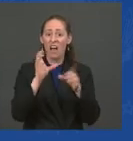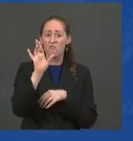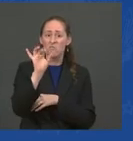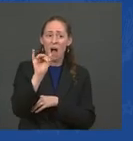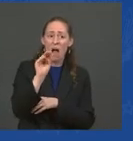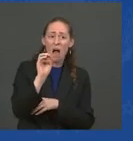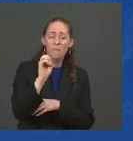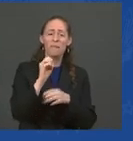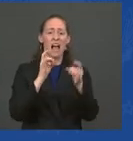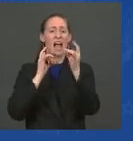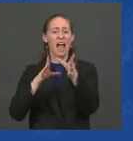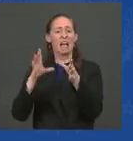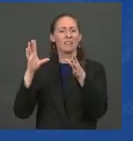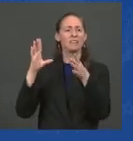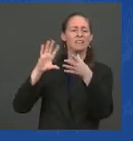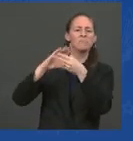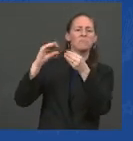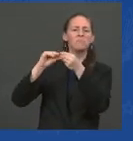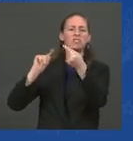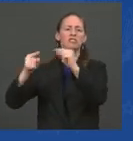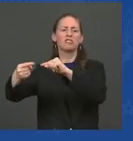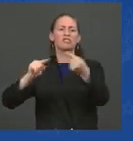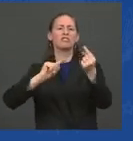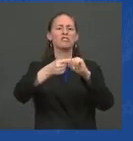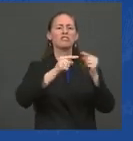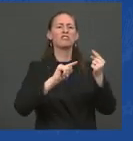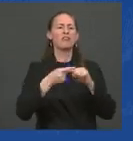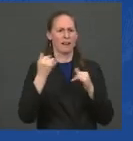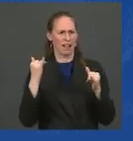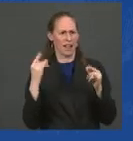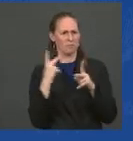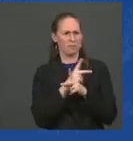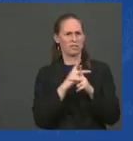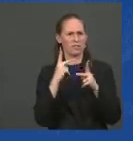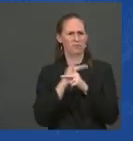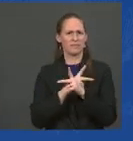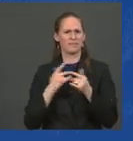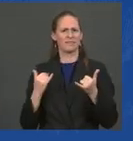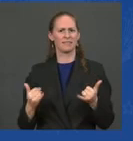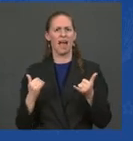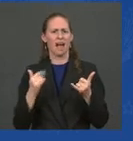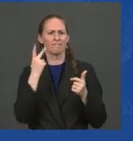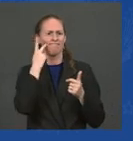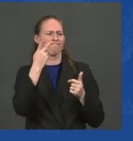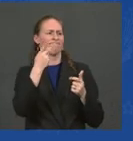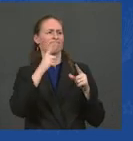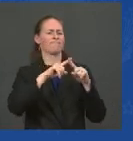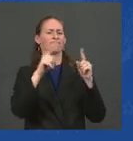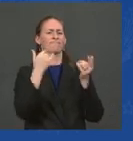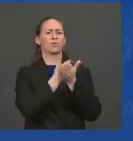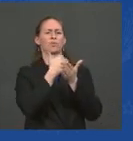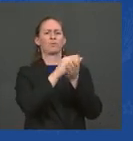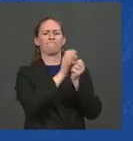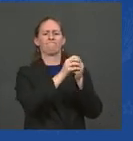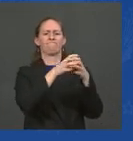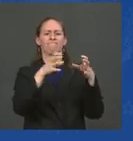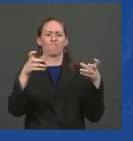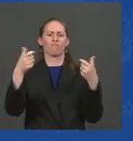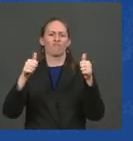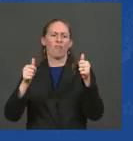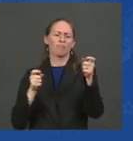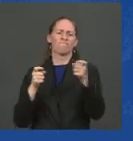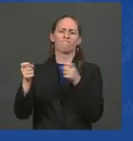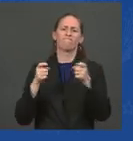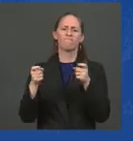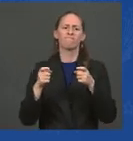rise. Supremacist groups are proliferating at home and around the globe as well. And the number of autocratic regimes